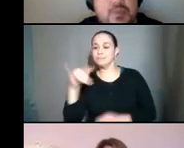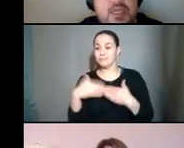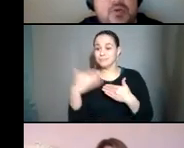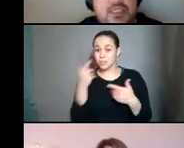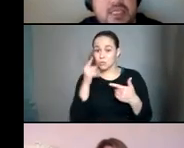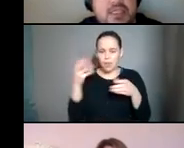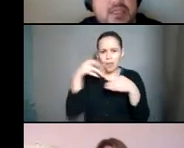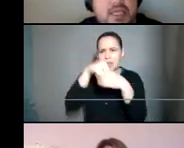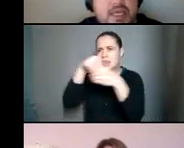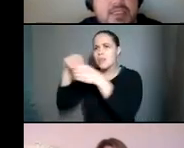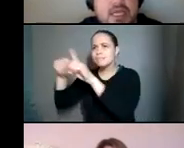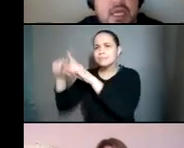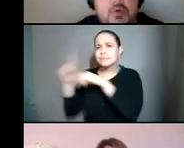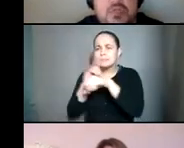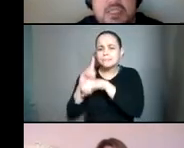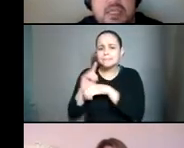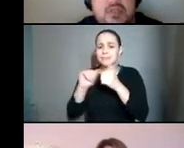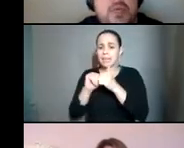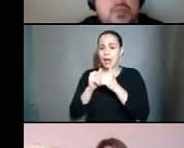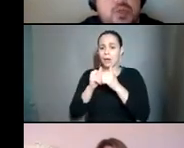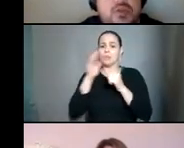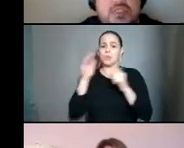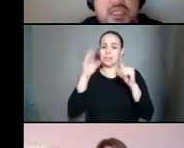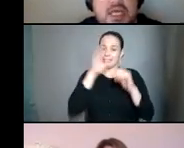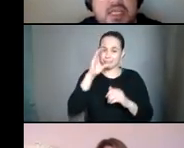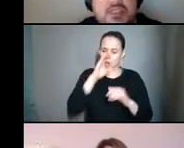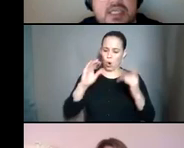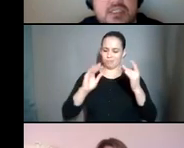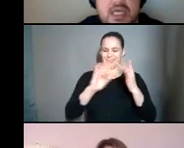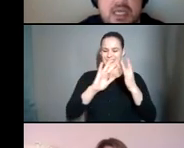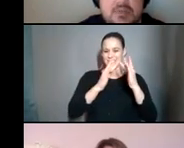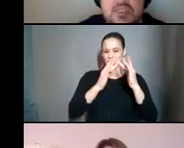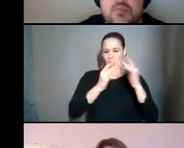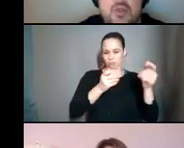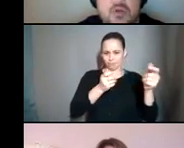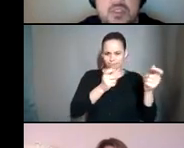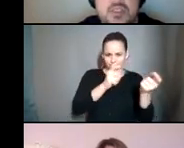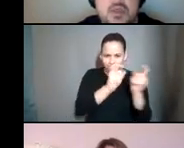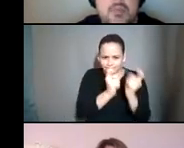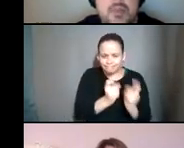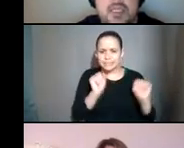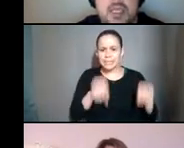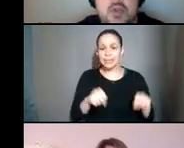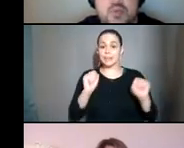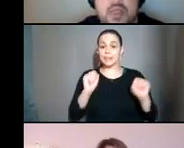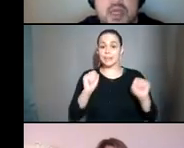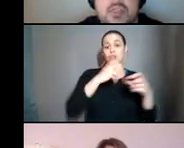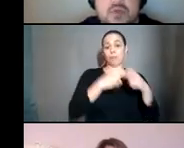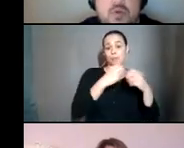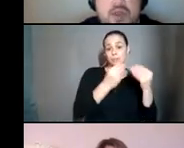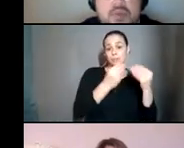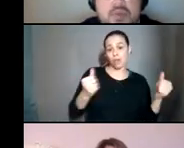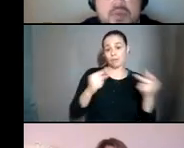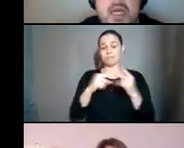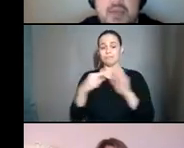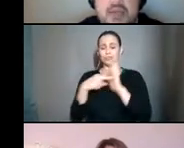they explore digital manipulatives. These powerful tools allow students to engage in problem solving, showcase their thinking, and